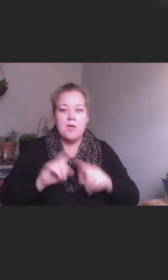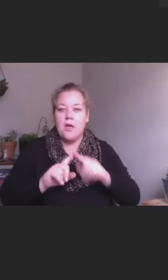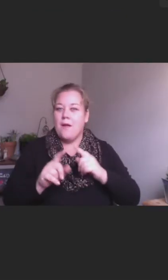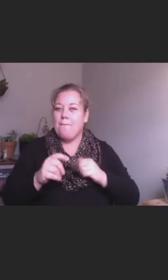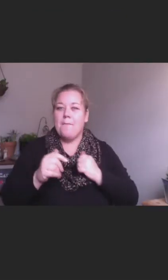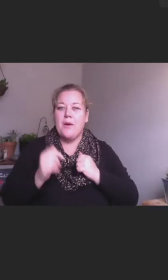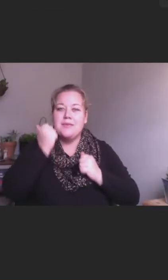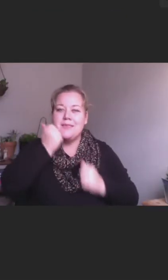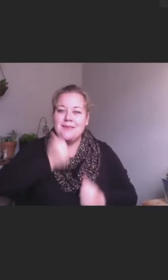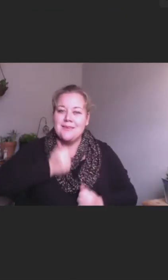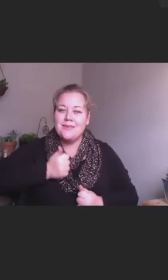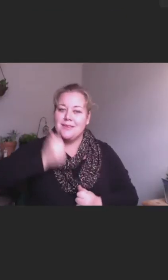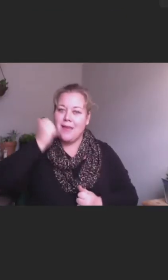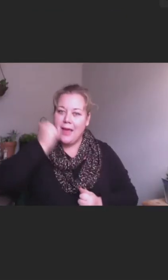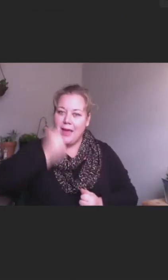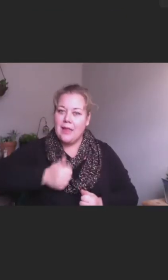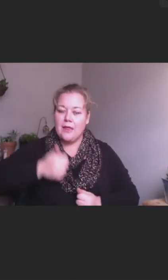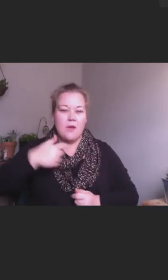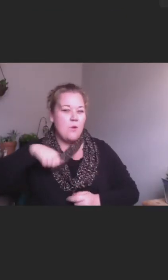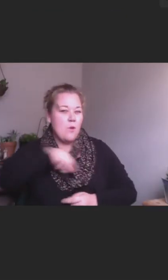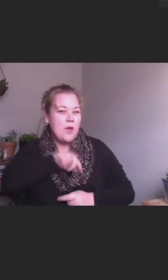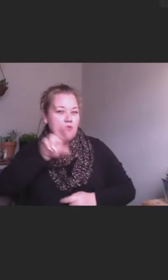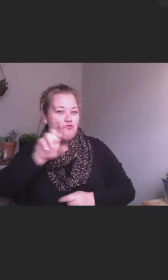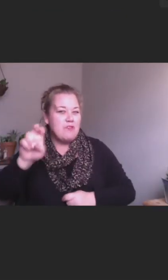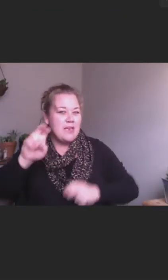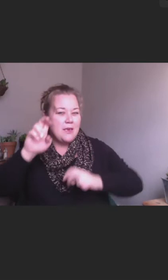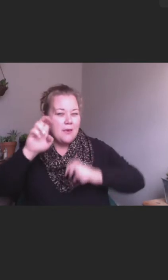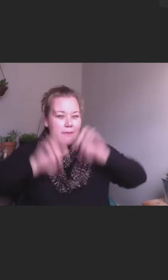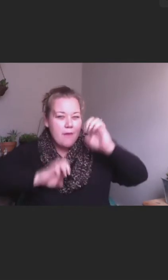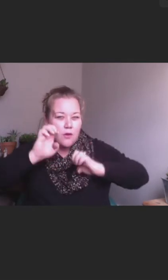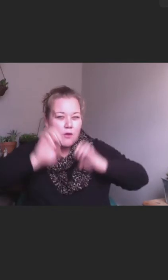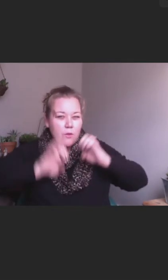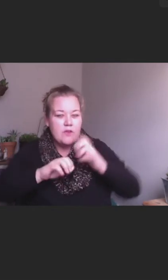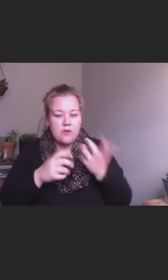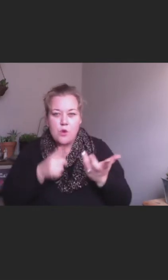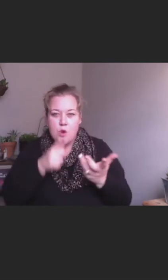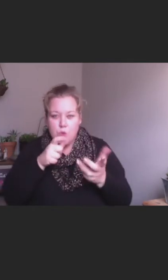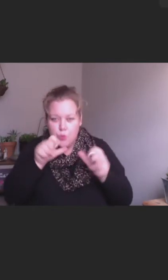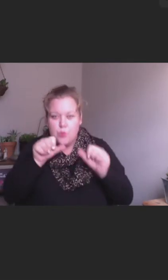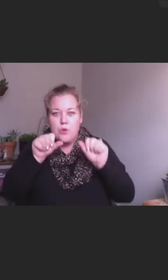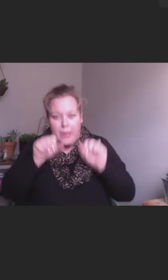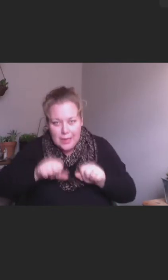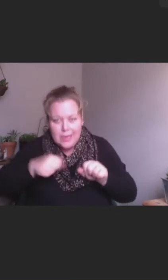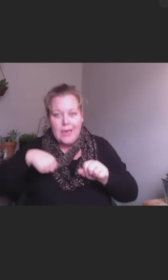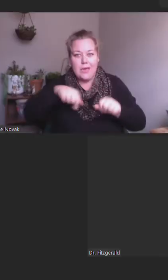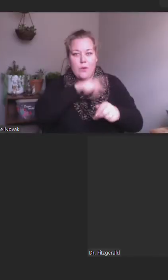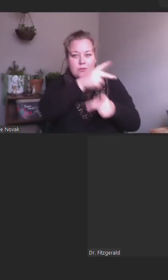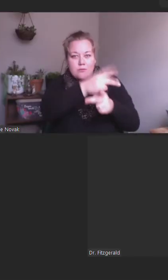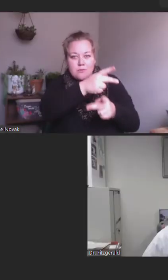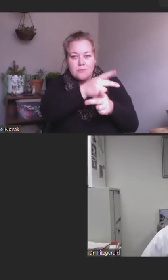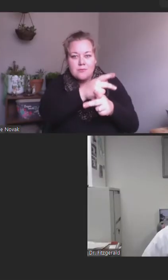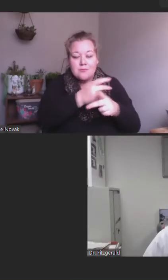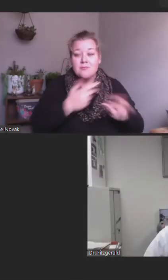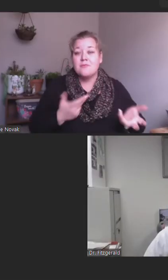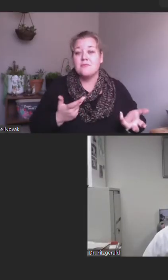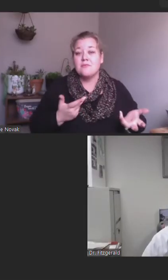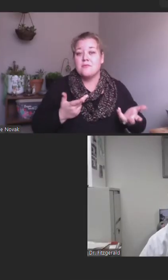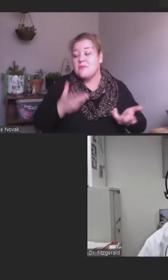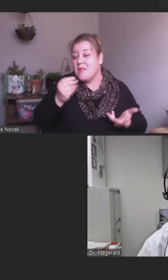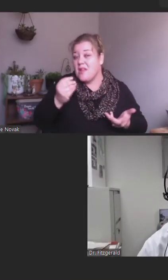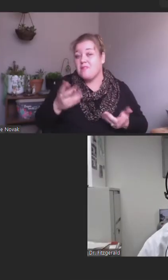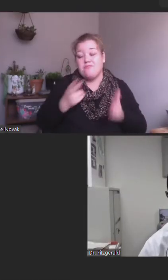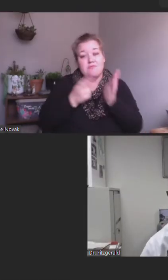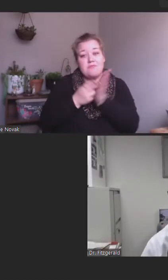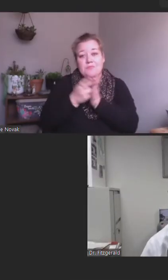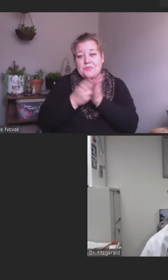day-to-day reevaluation of who can we take care of. And there may be a point, in all honesty,